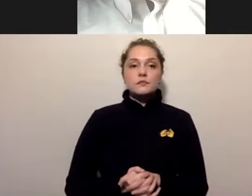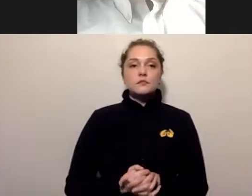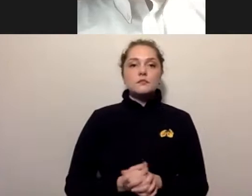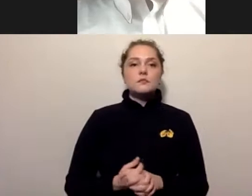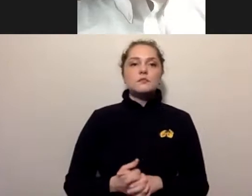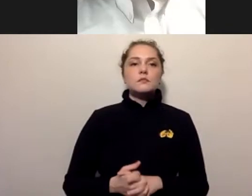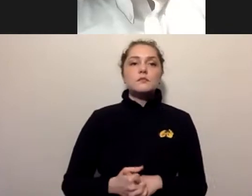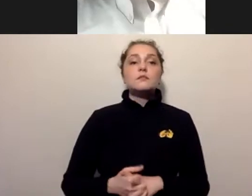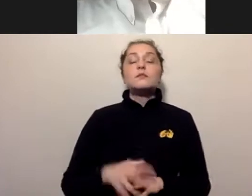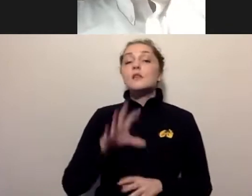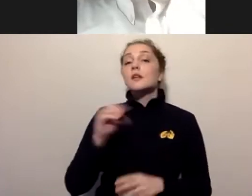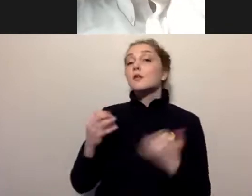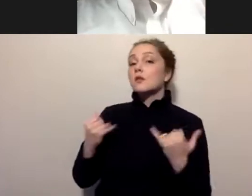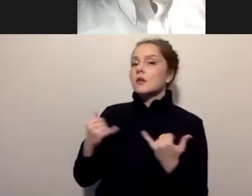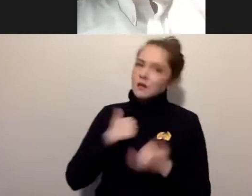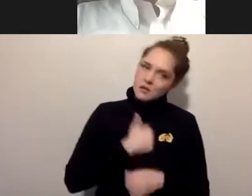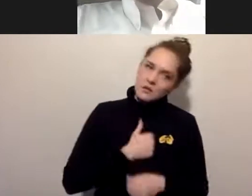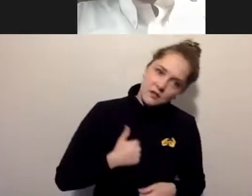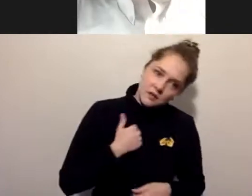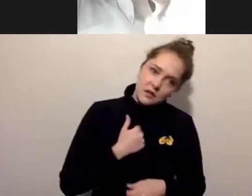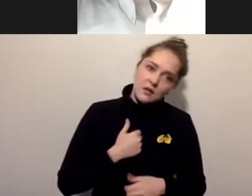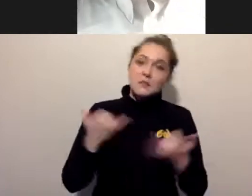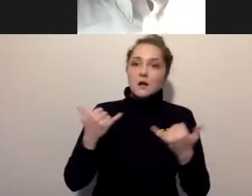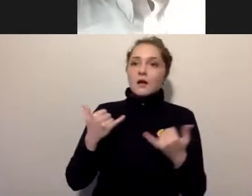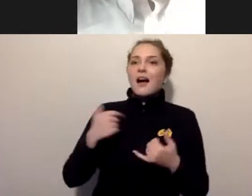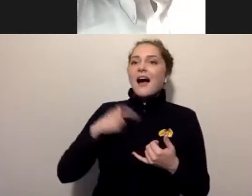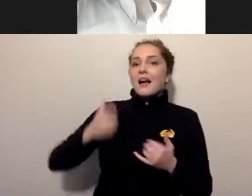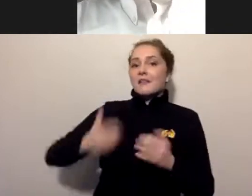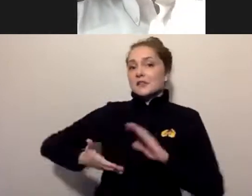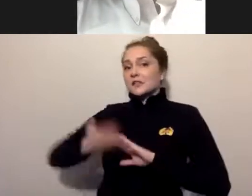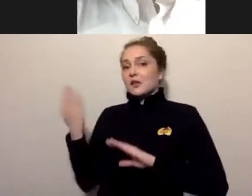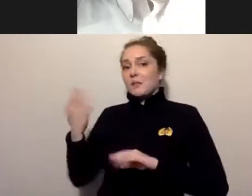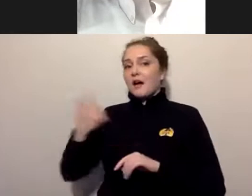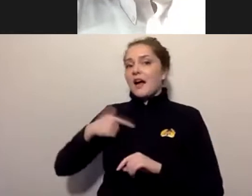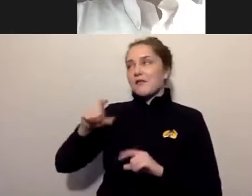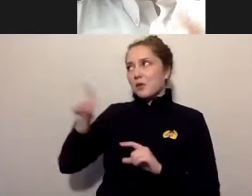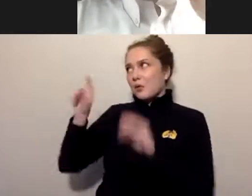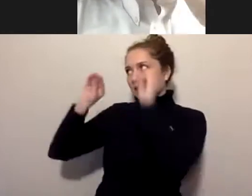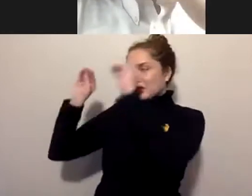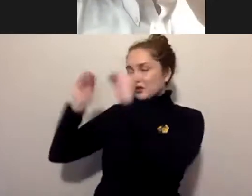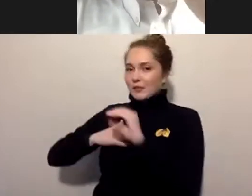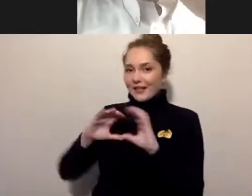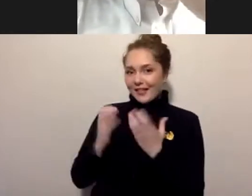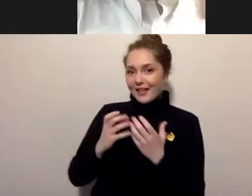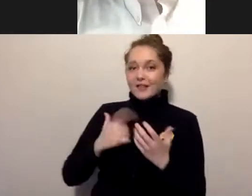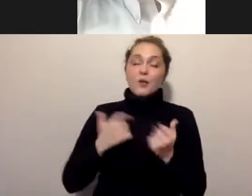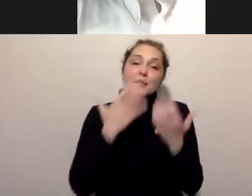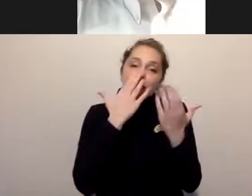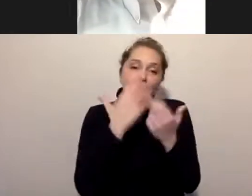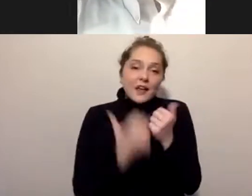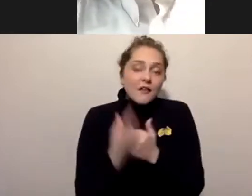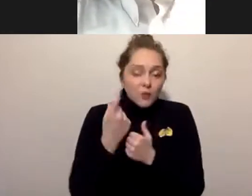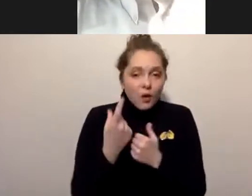And So at this point, I'm sorry, at this point, I really have to jump off. I've got to go teach class. I want to thank everybody for